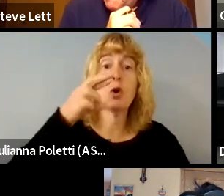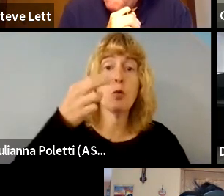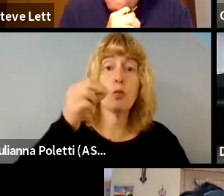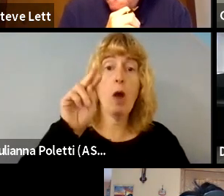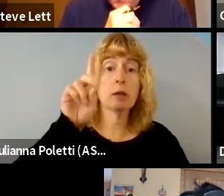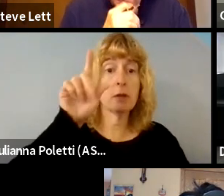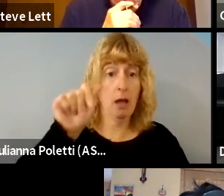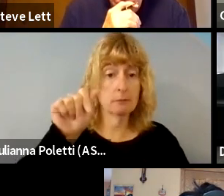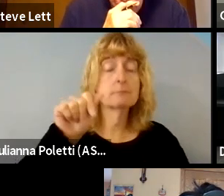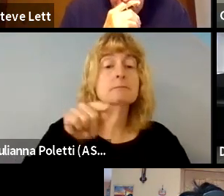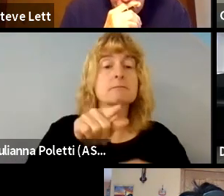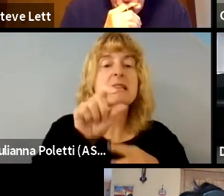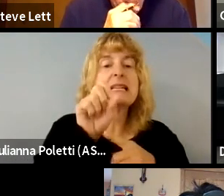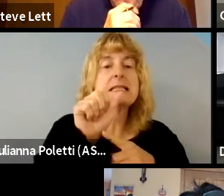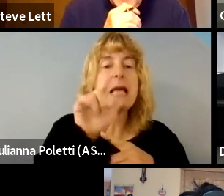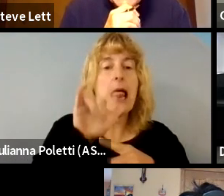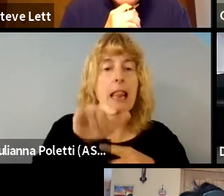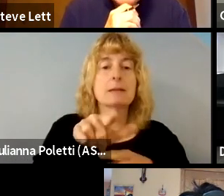please.